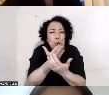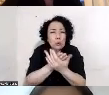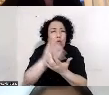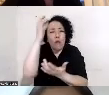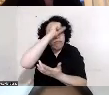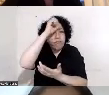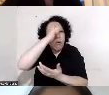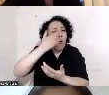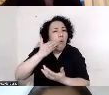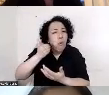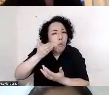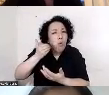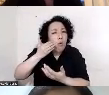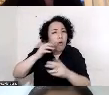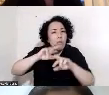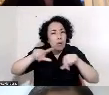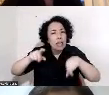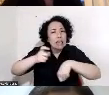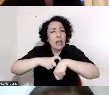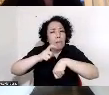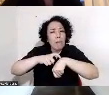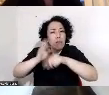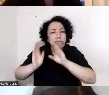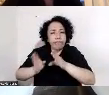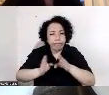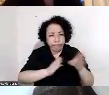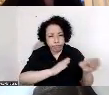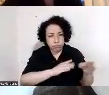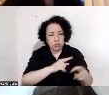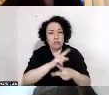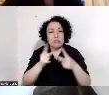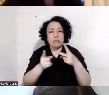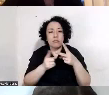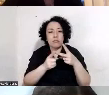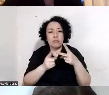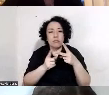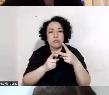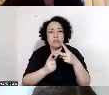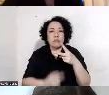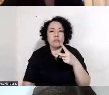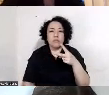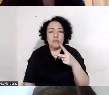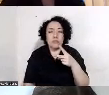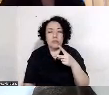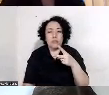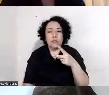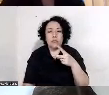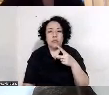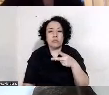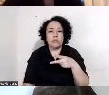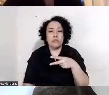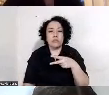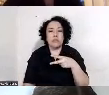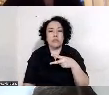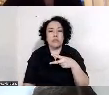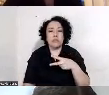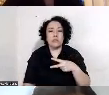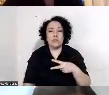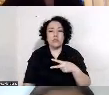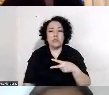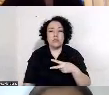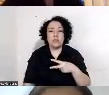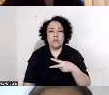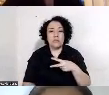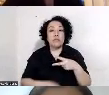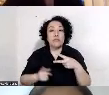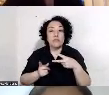e de gerenciamento de tempo. They also said they needed to be able to adapt socially to a new environment. Eles